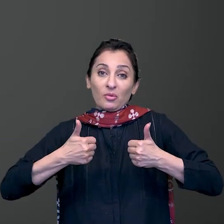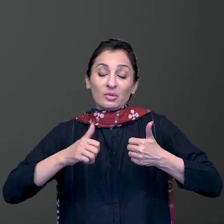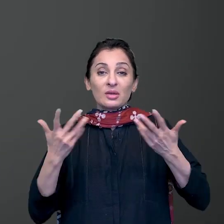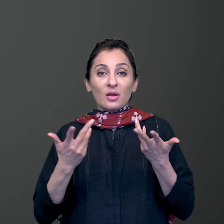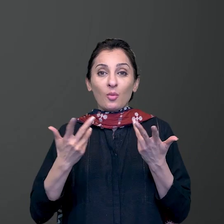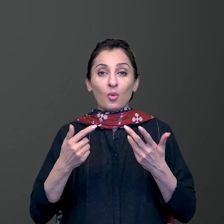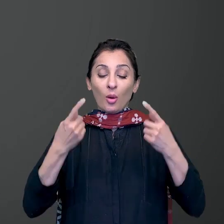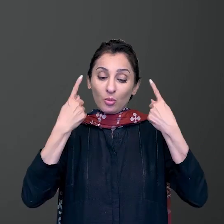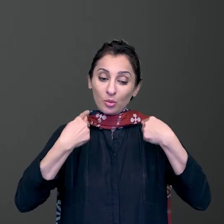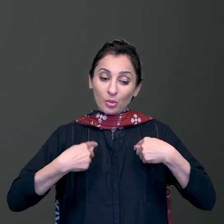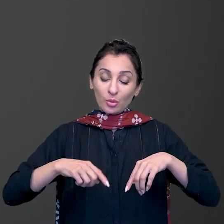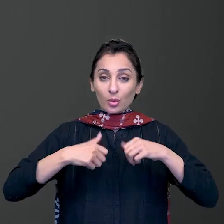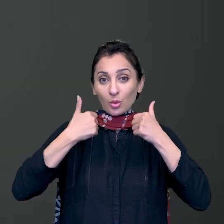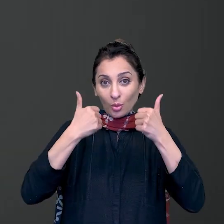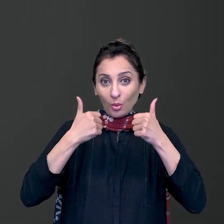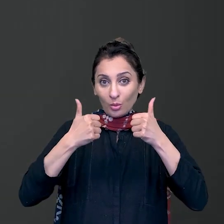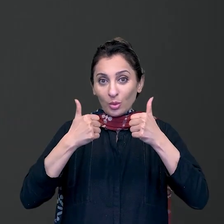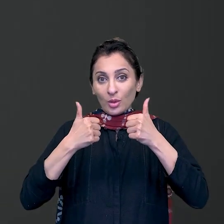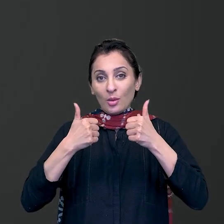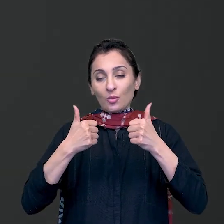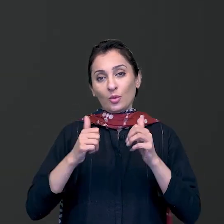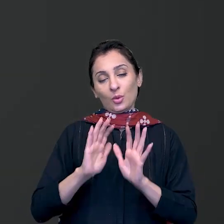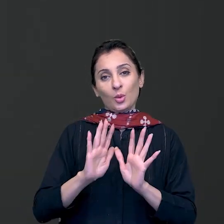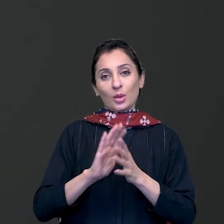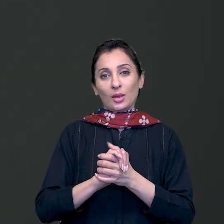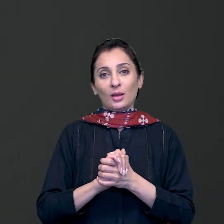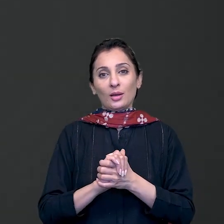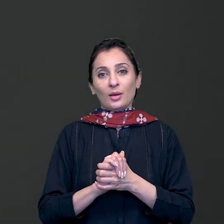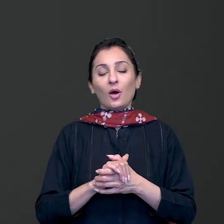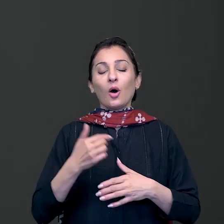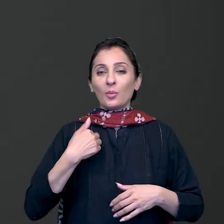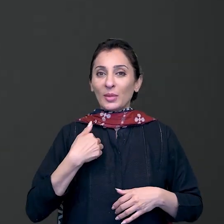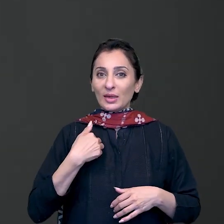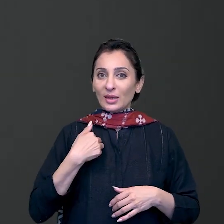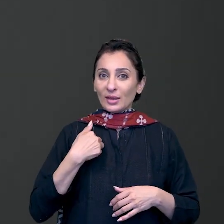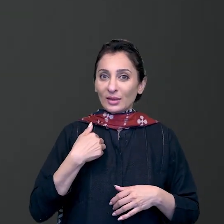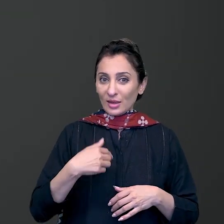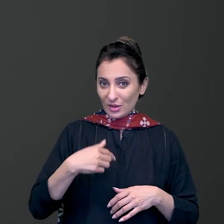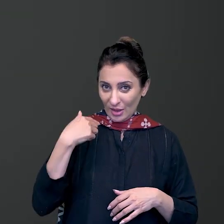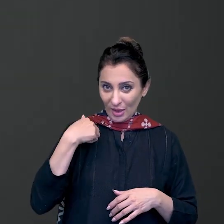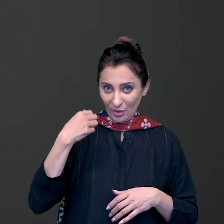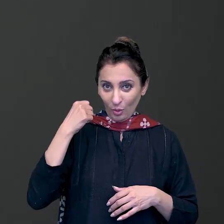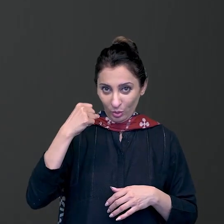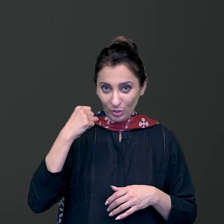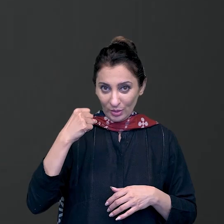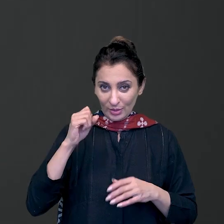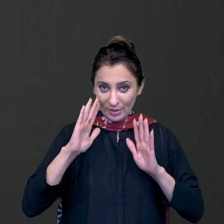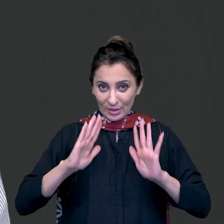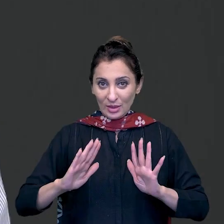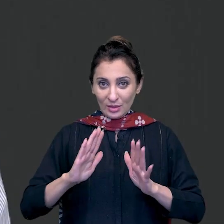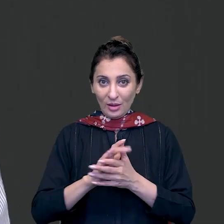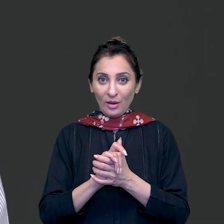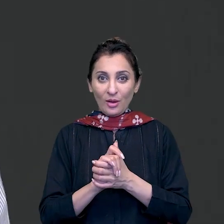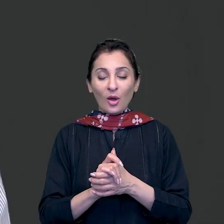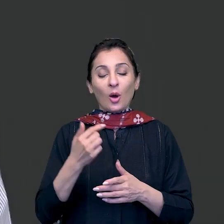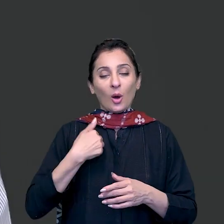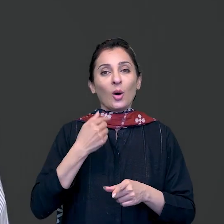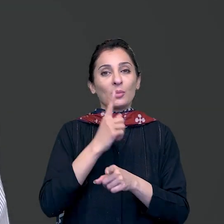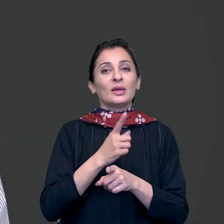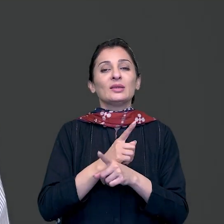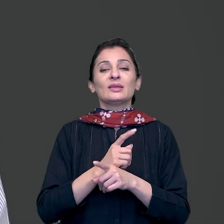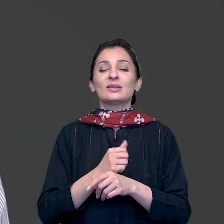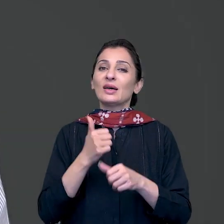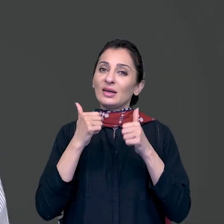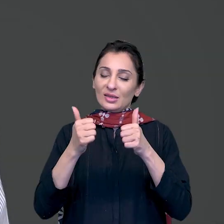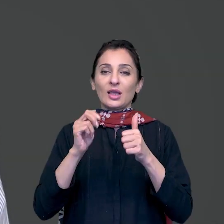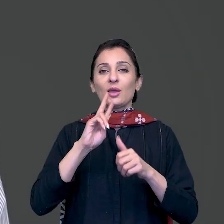at debating competitions or actually do public speaking at all. But they were right. They saw potential within me that I did not see